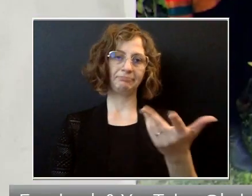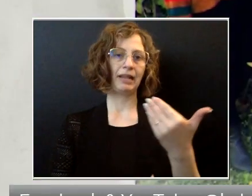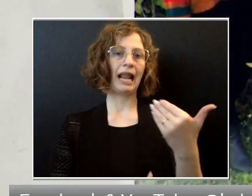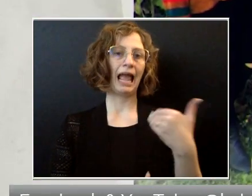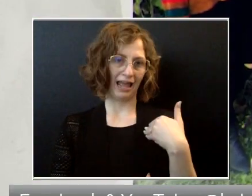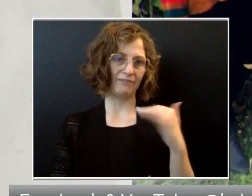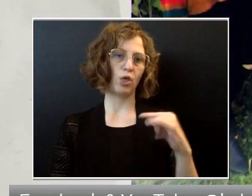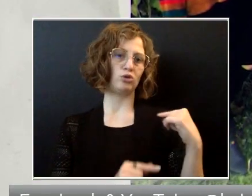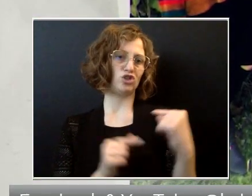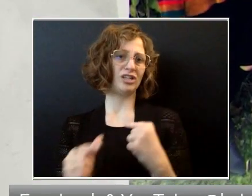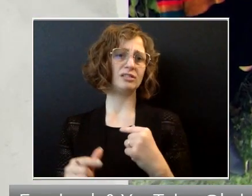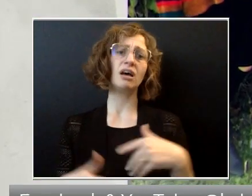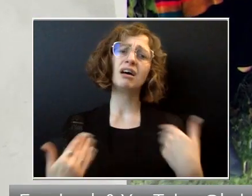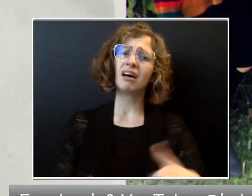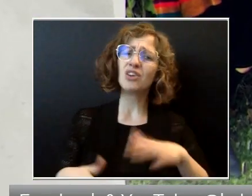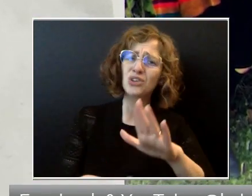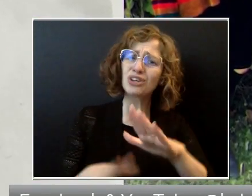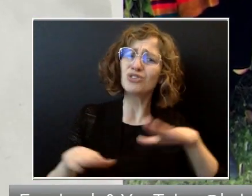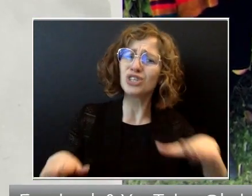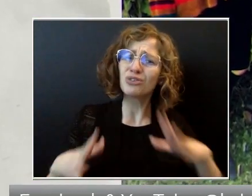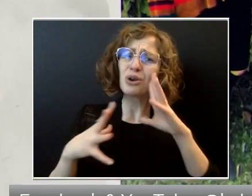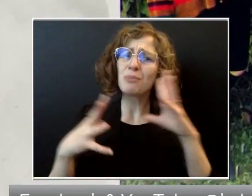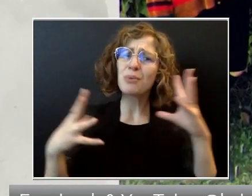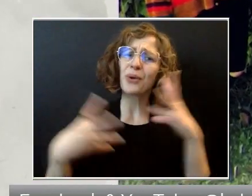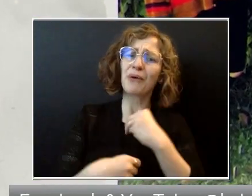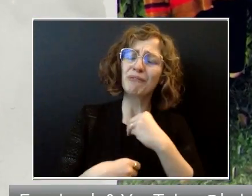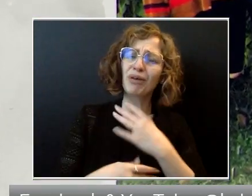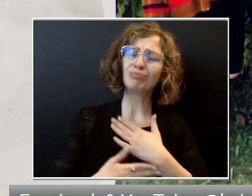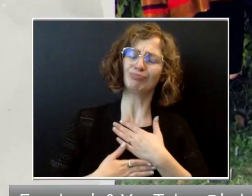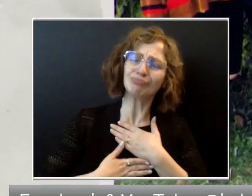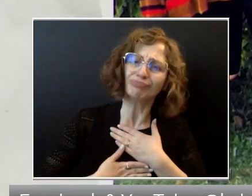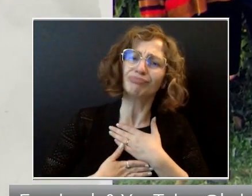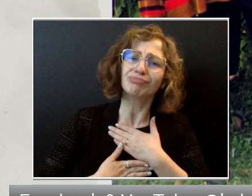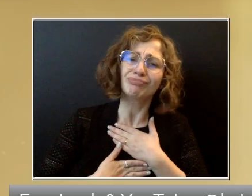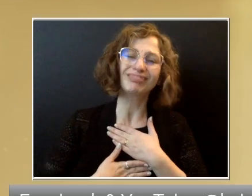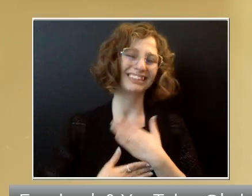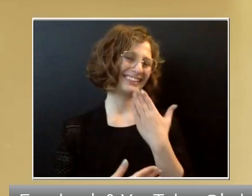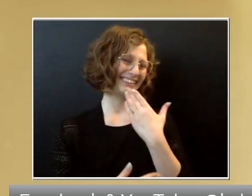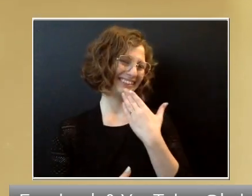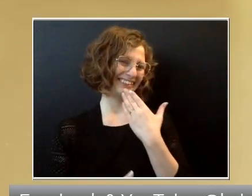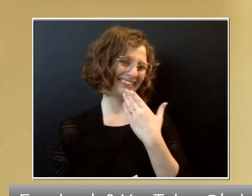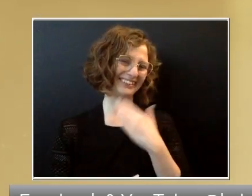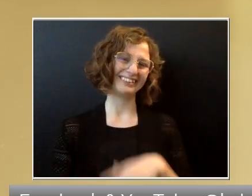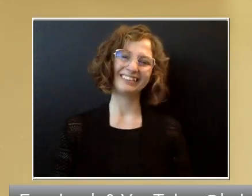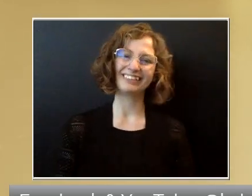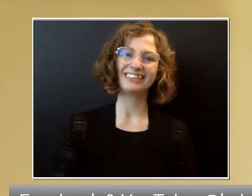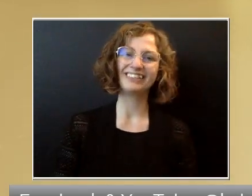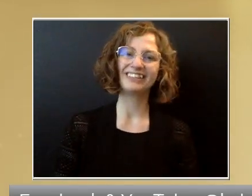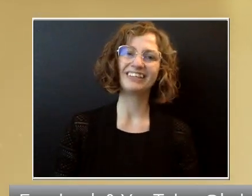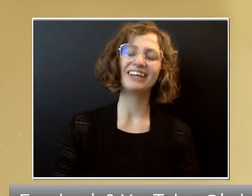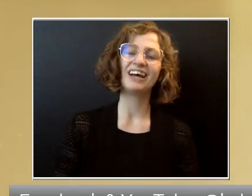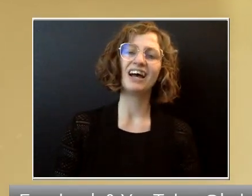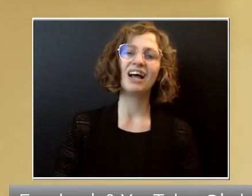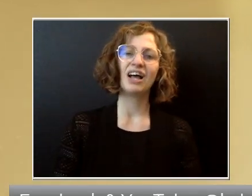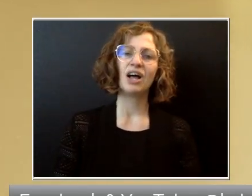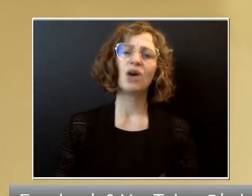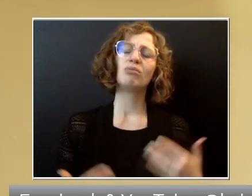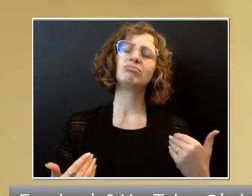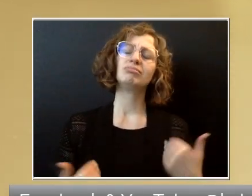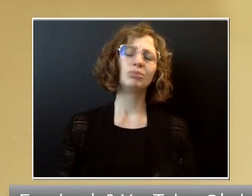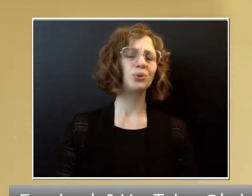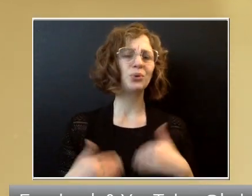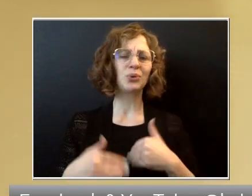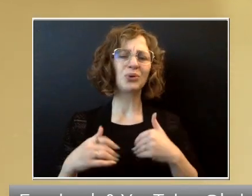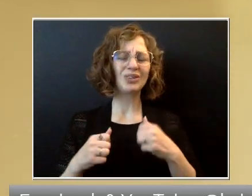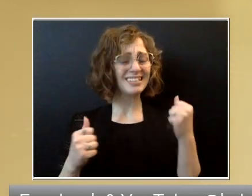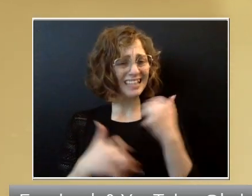gorgeous children. Very darling children. What a scary time as a mom. I mean, just to be monitoring